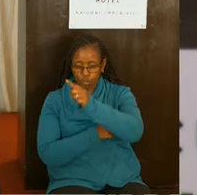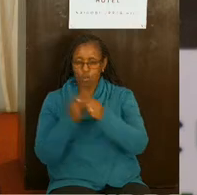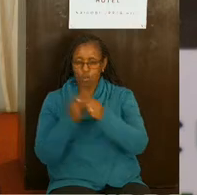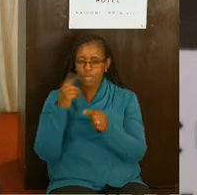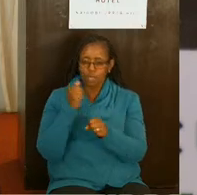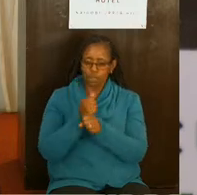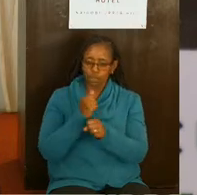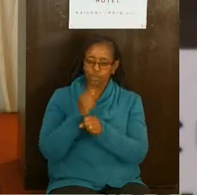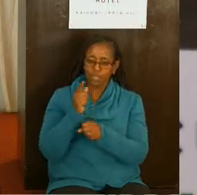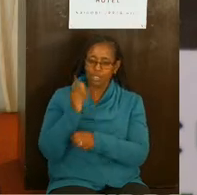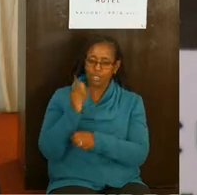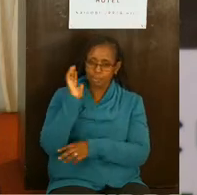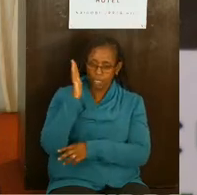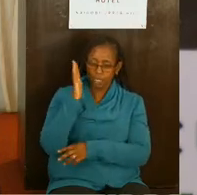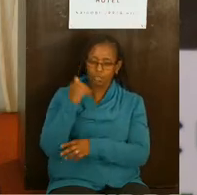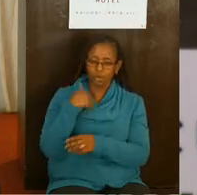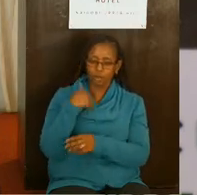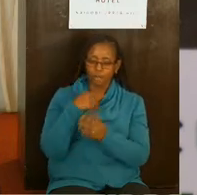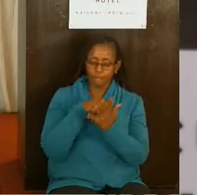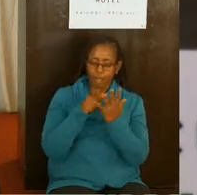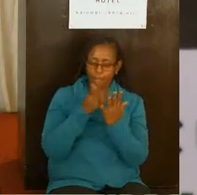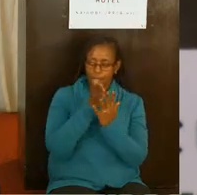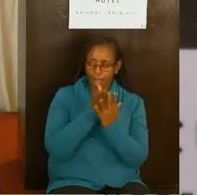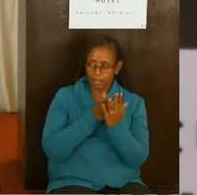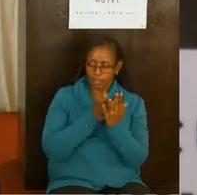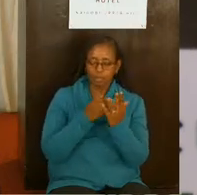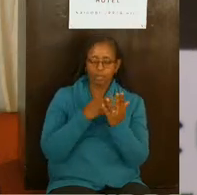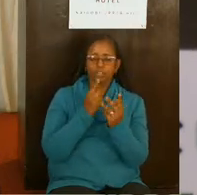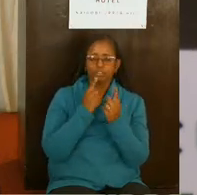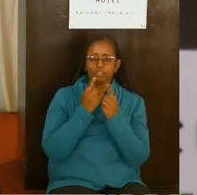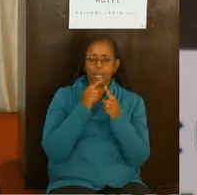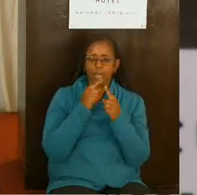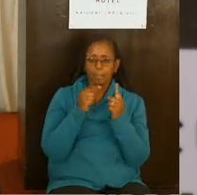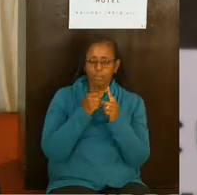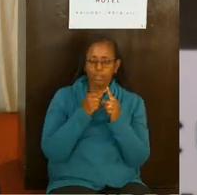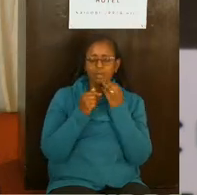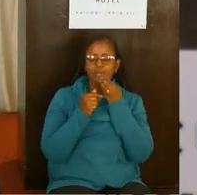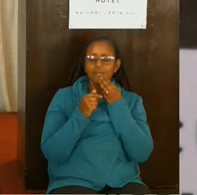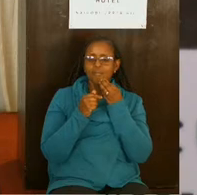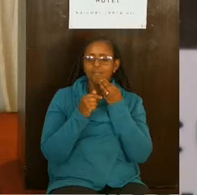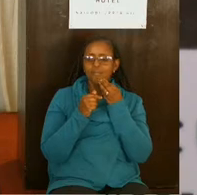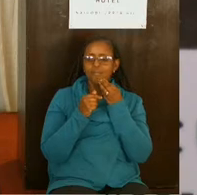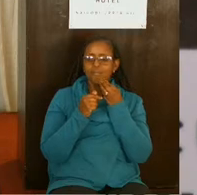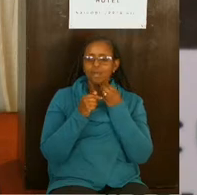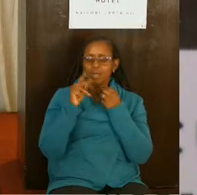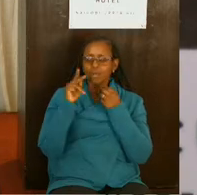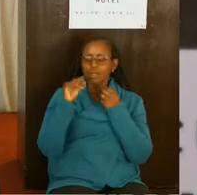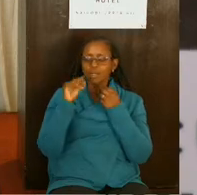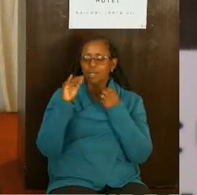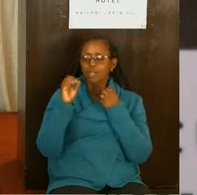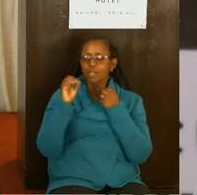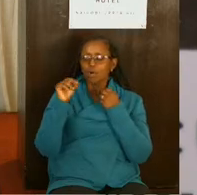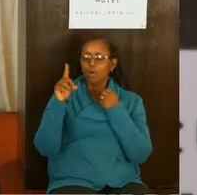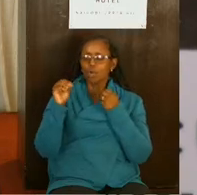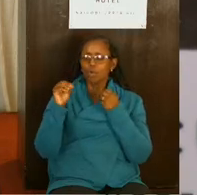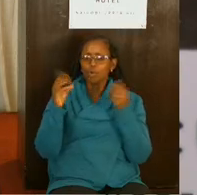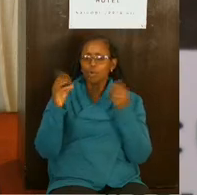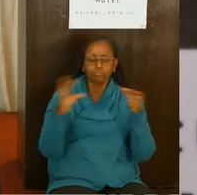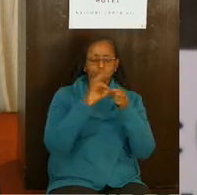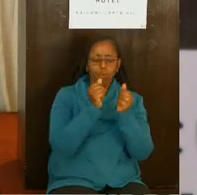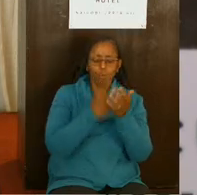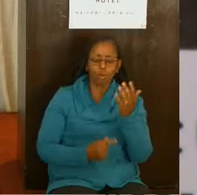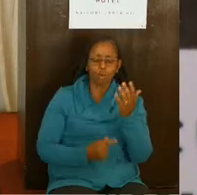presentation in five parts if you're talking about the kiondo and you might wonder what does the kiondo have to do with Ubuntu